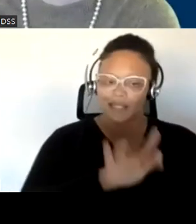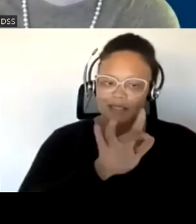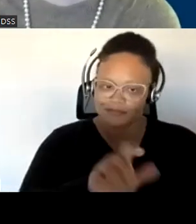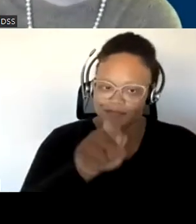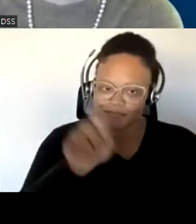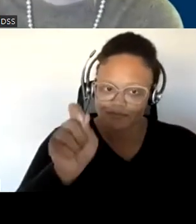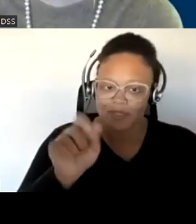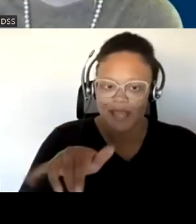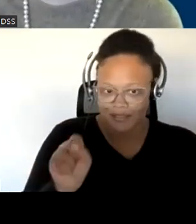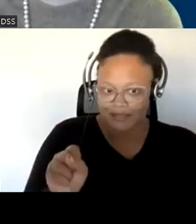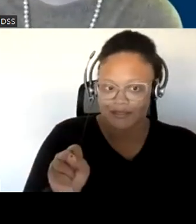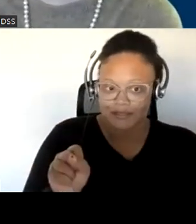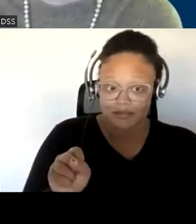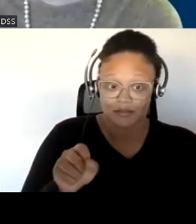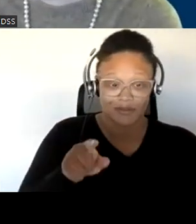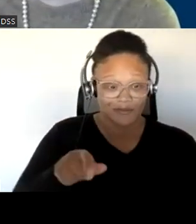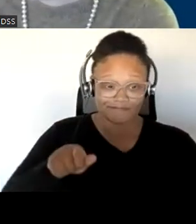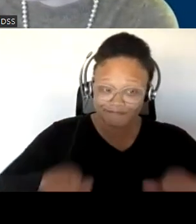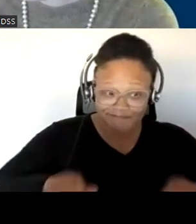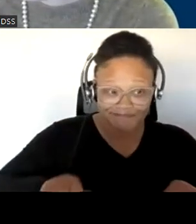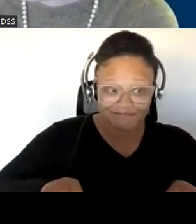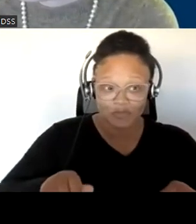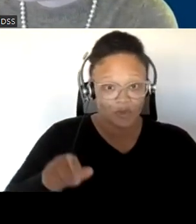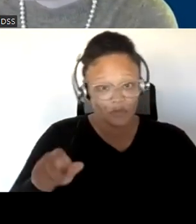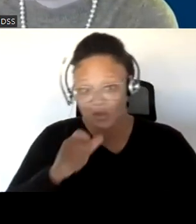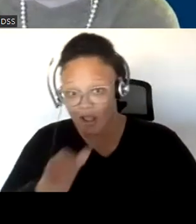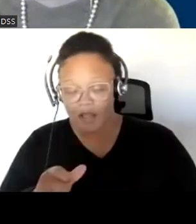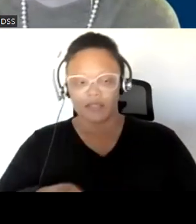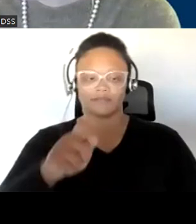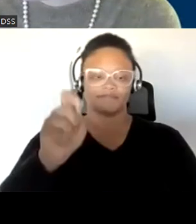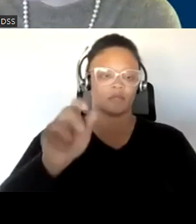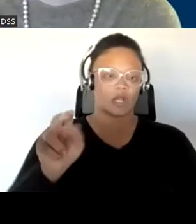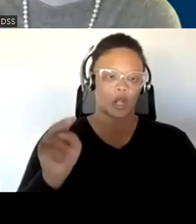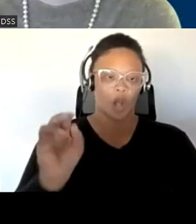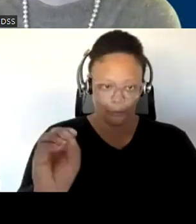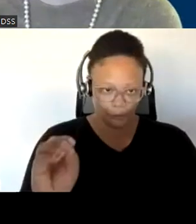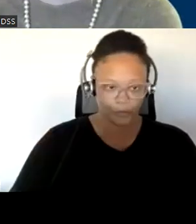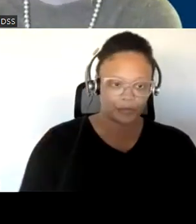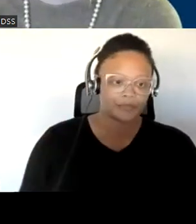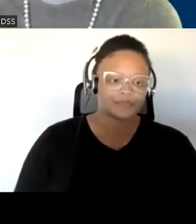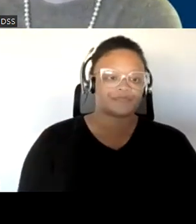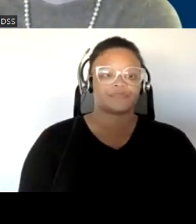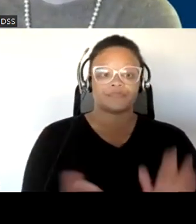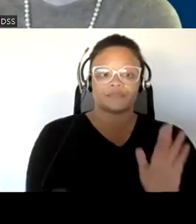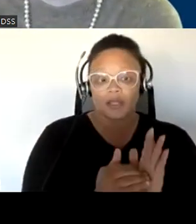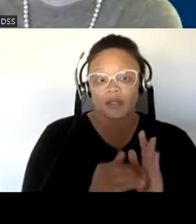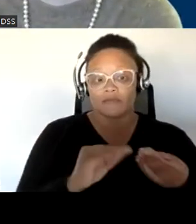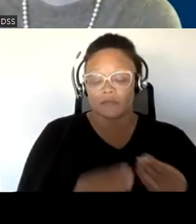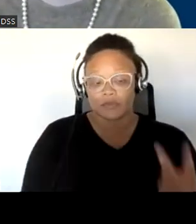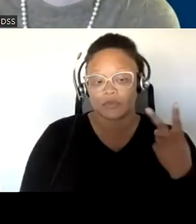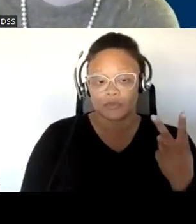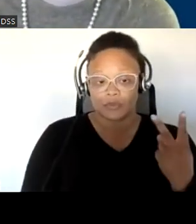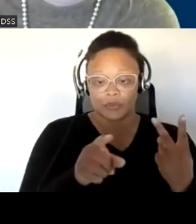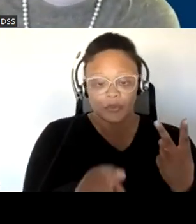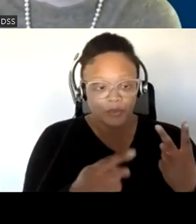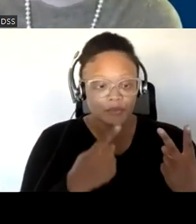not, or if you're unsure, please select no. And again, similarly for question 2, if